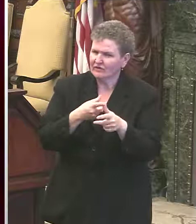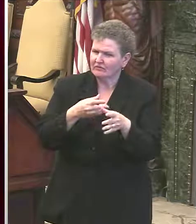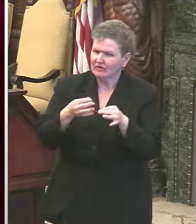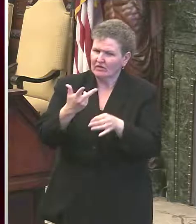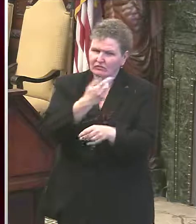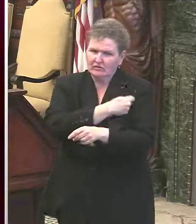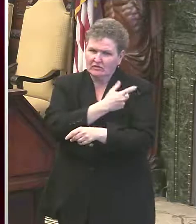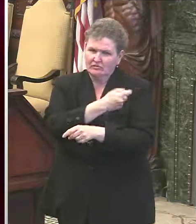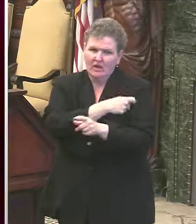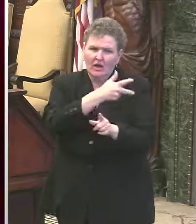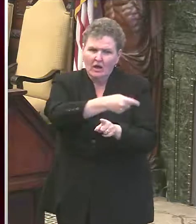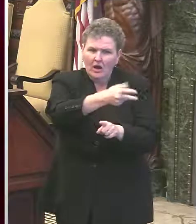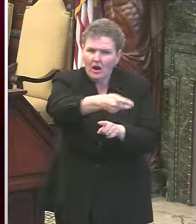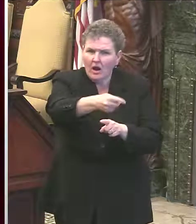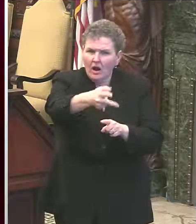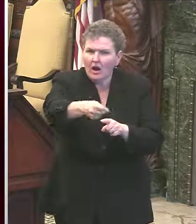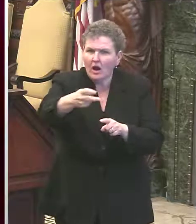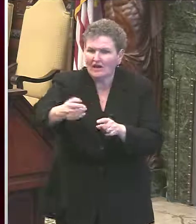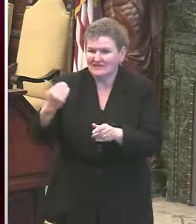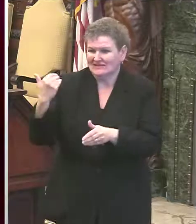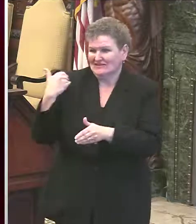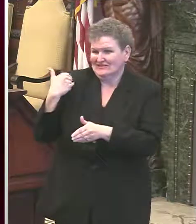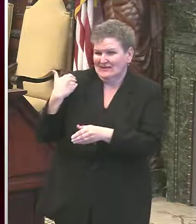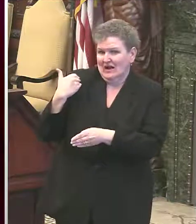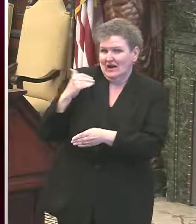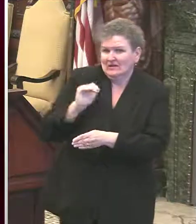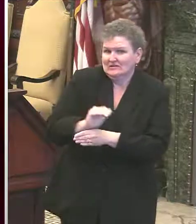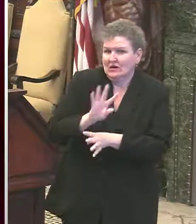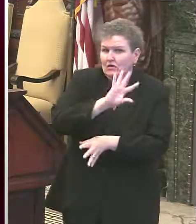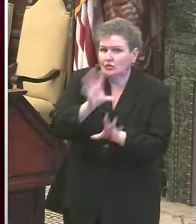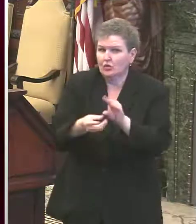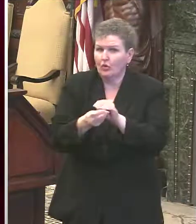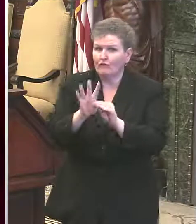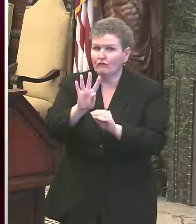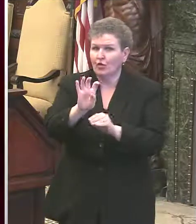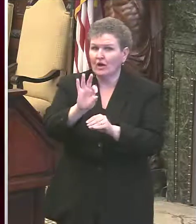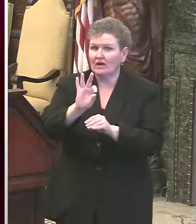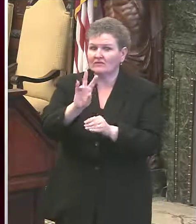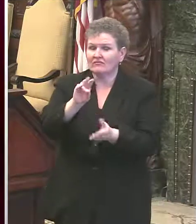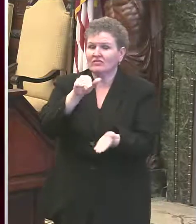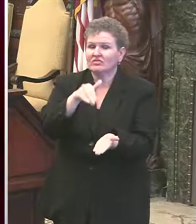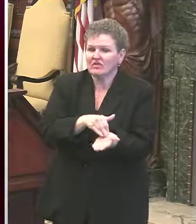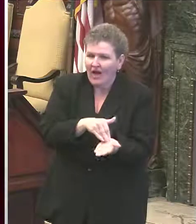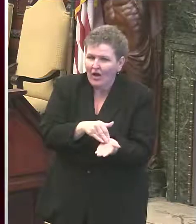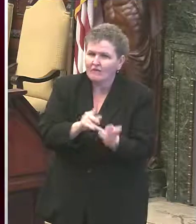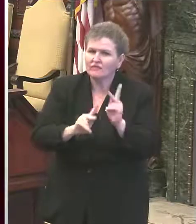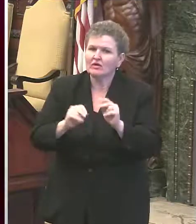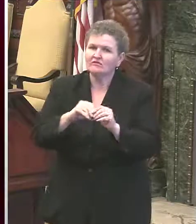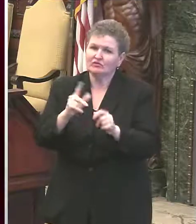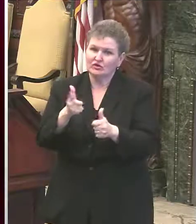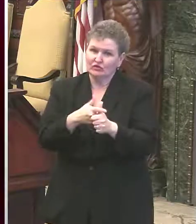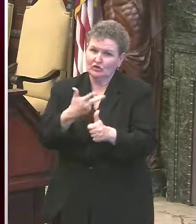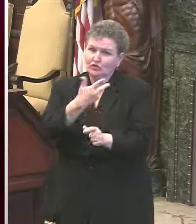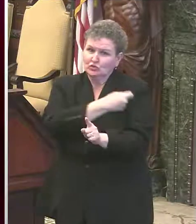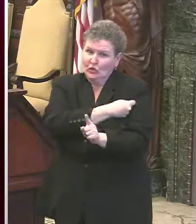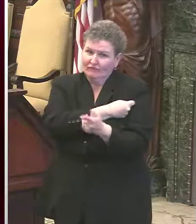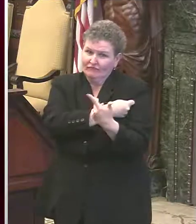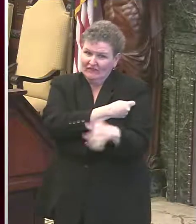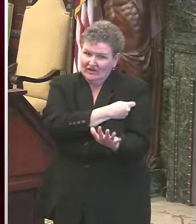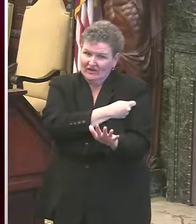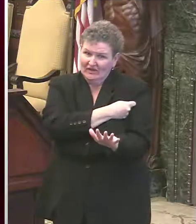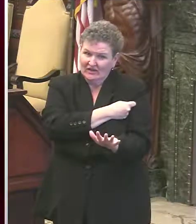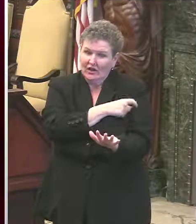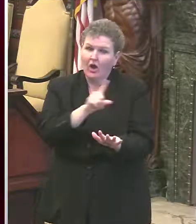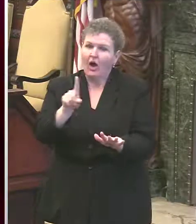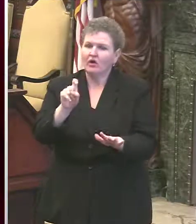Monday evening, we reported vaccination on a total of 447,000 people for their first doses and 175,000 people